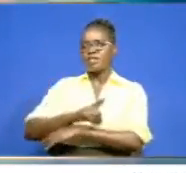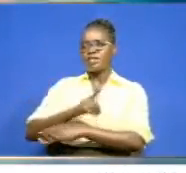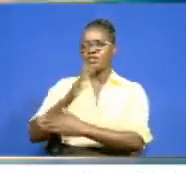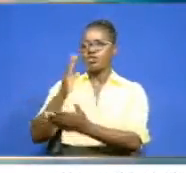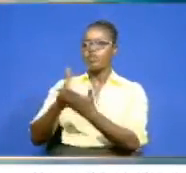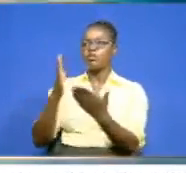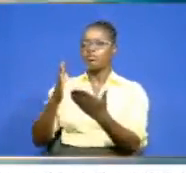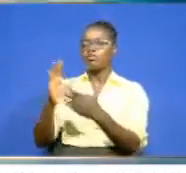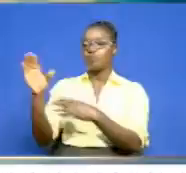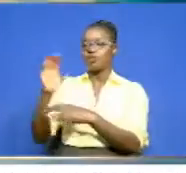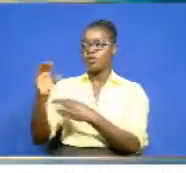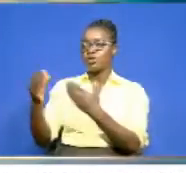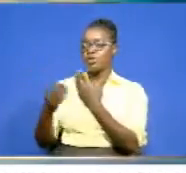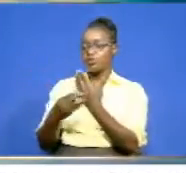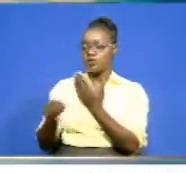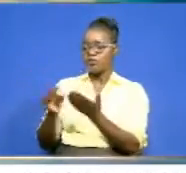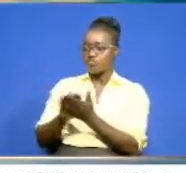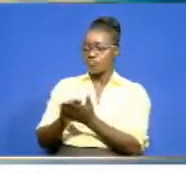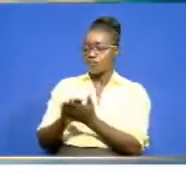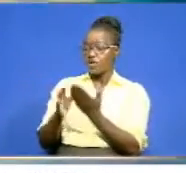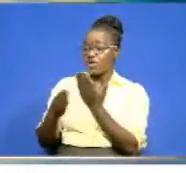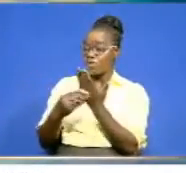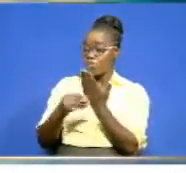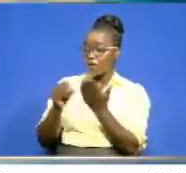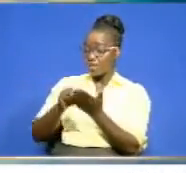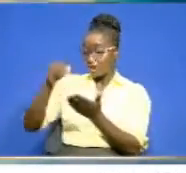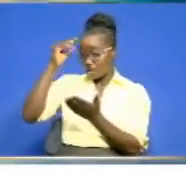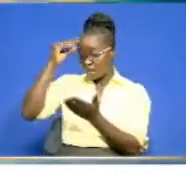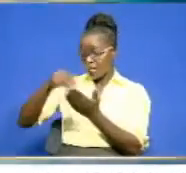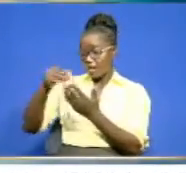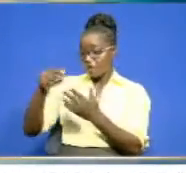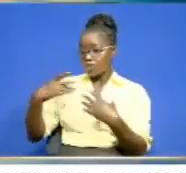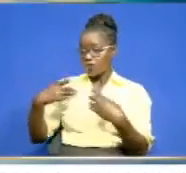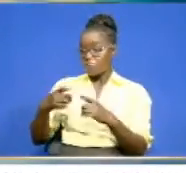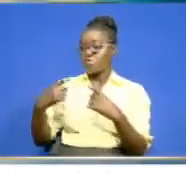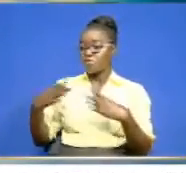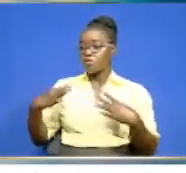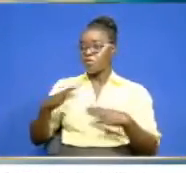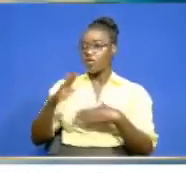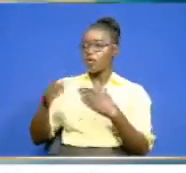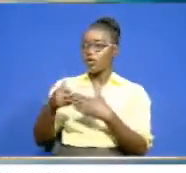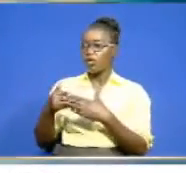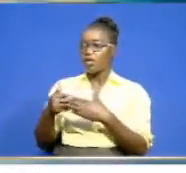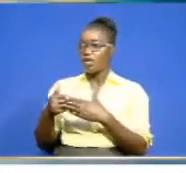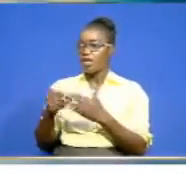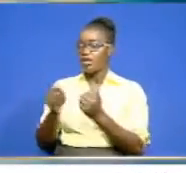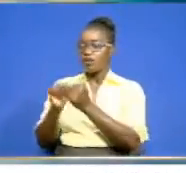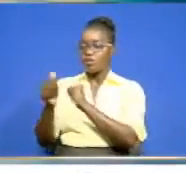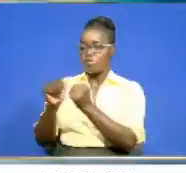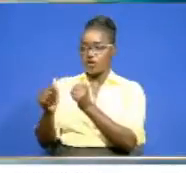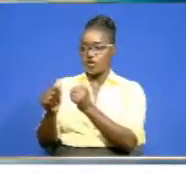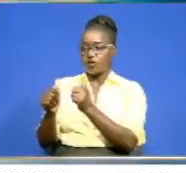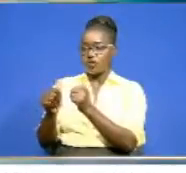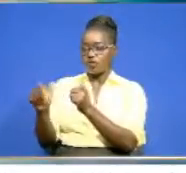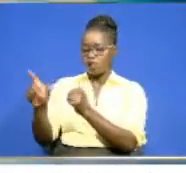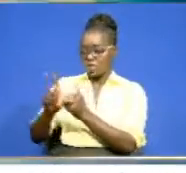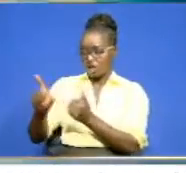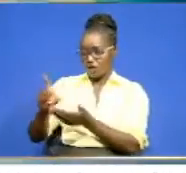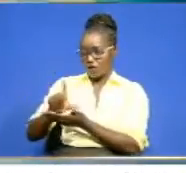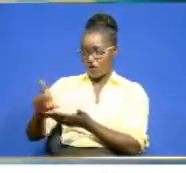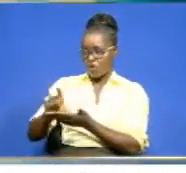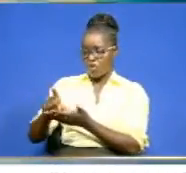Yeah. So you learn from everyone. So whatever Liz has brought, it's not competition to the local coach,